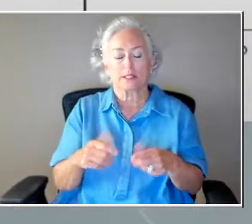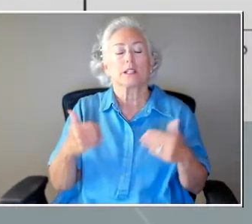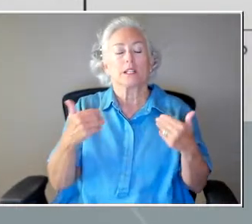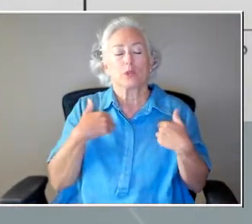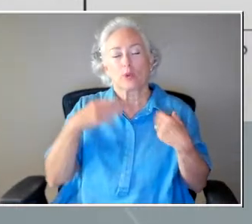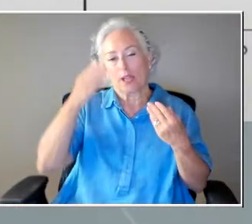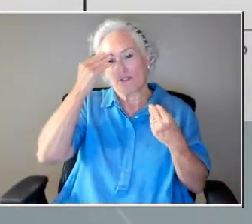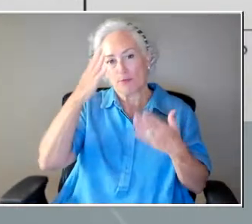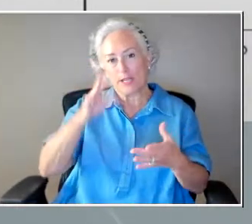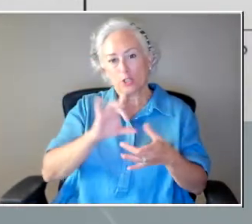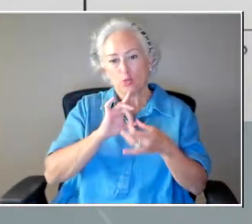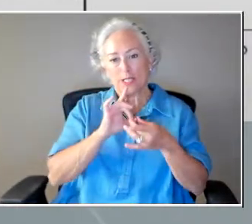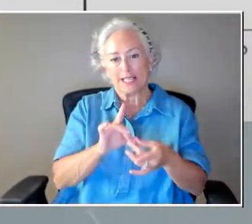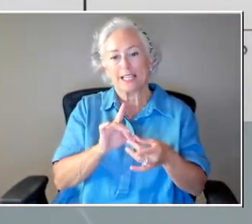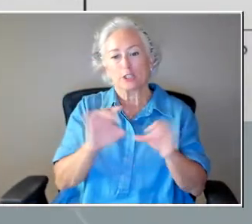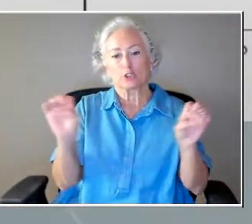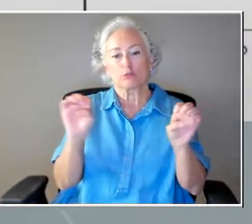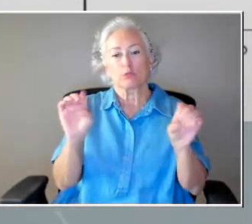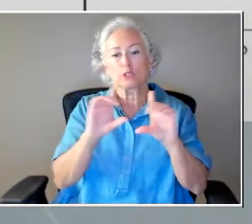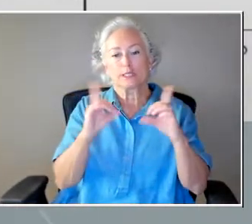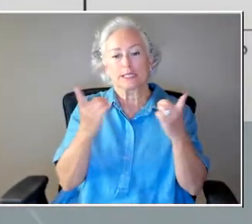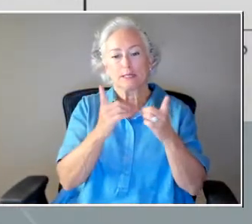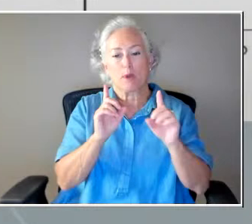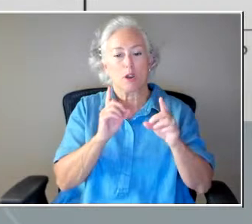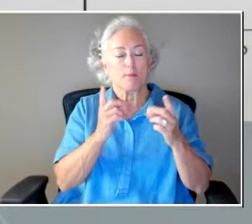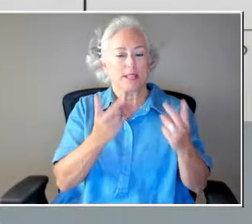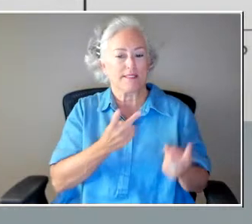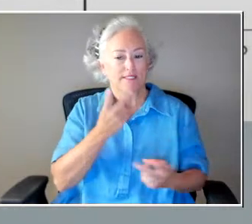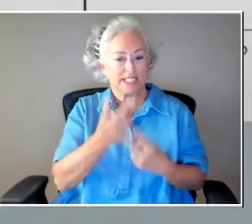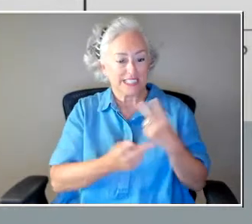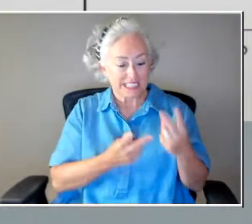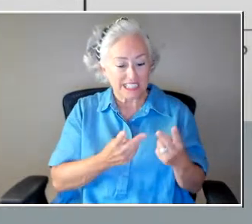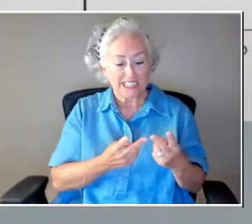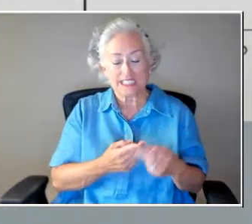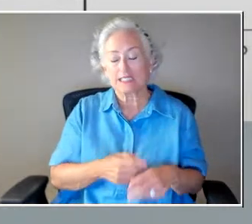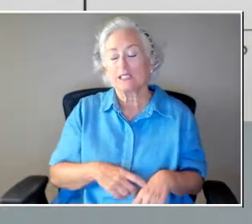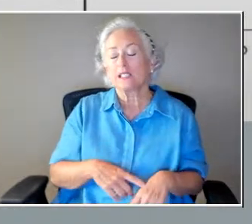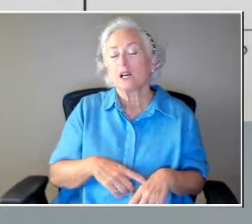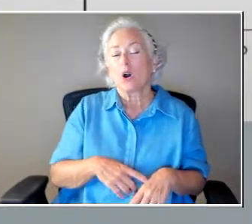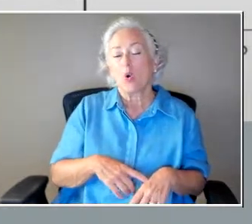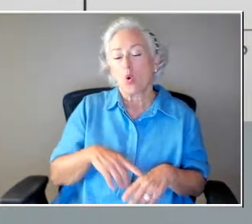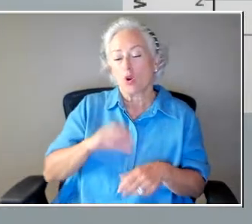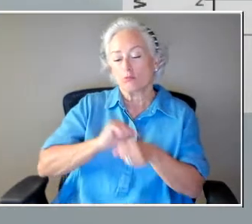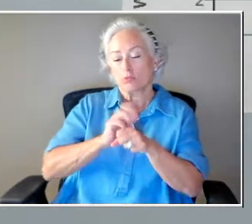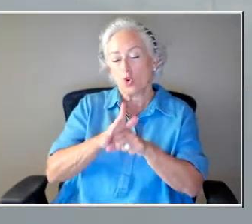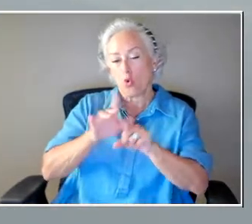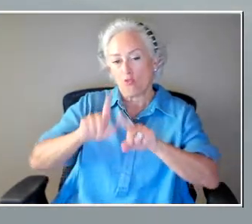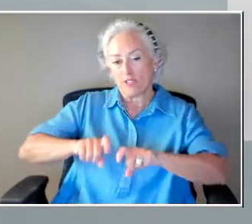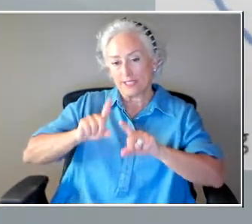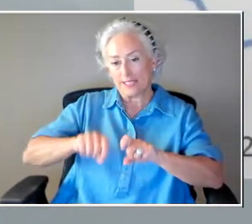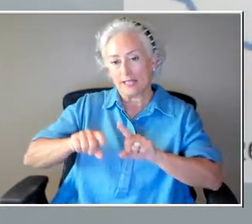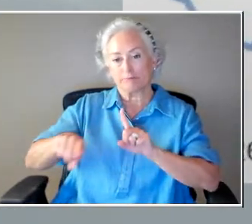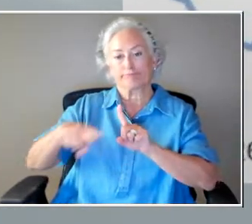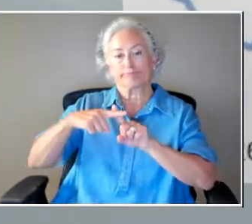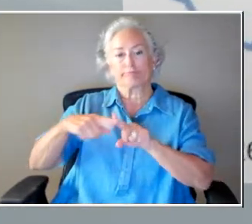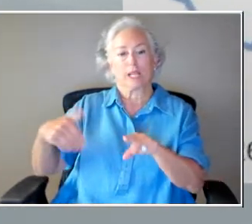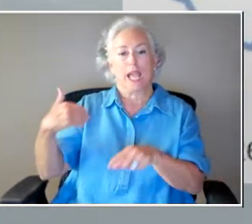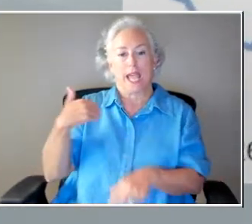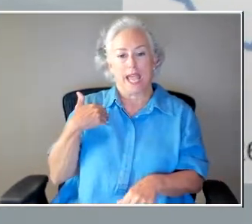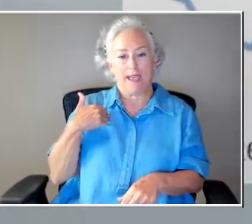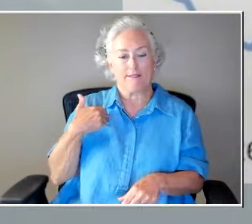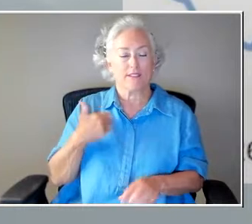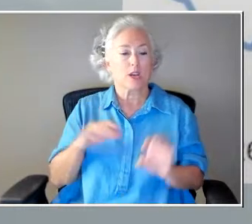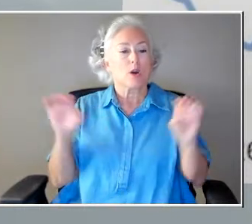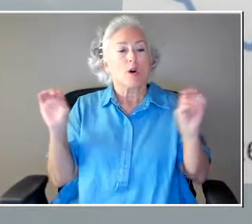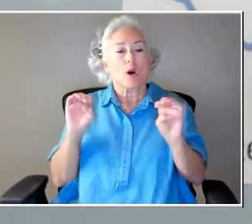emergency department visits and test positivity. And as far as emergency department visits, what we have seen the last couple